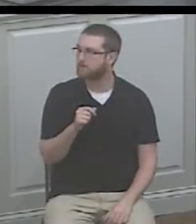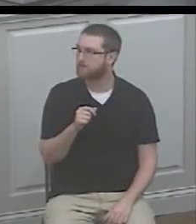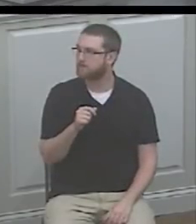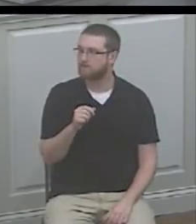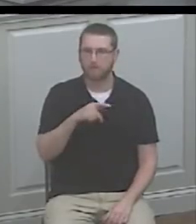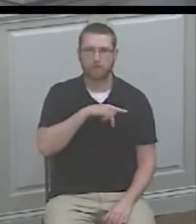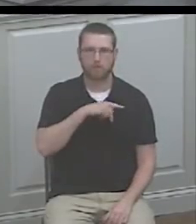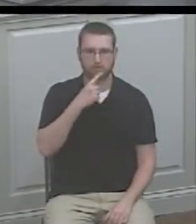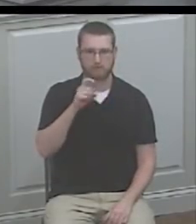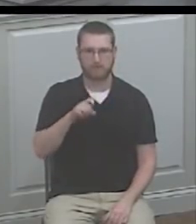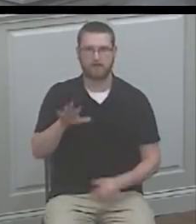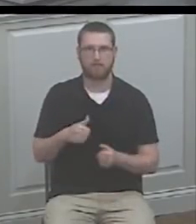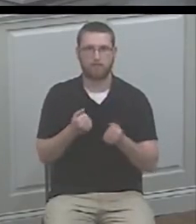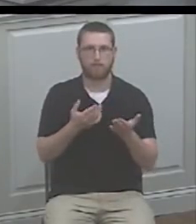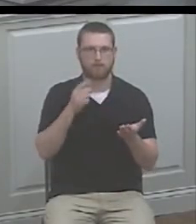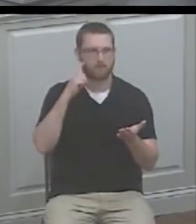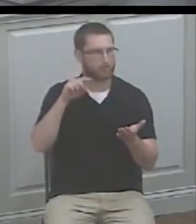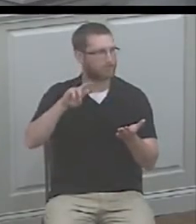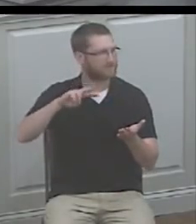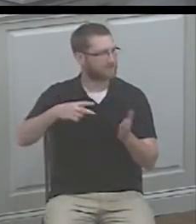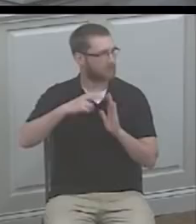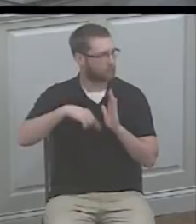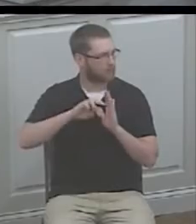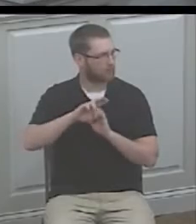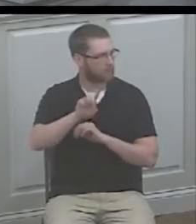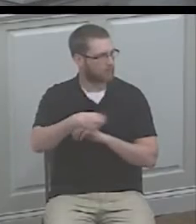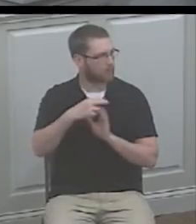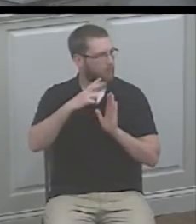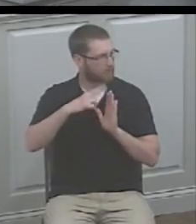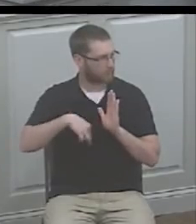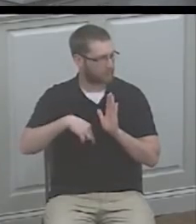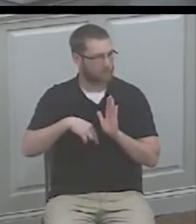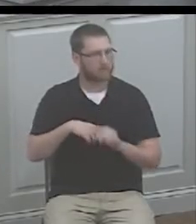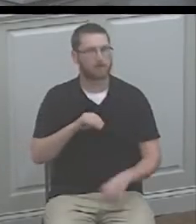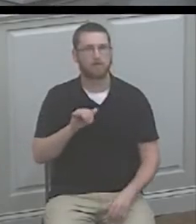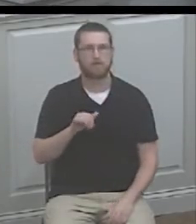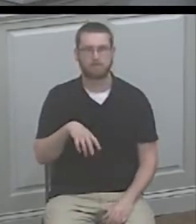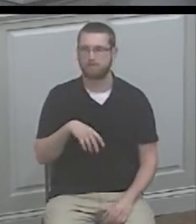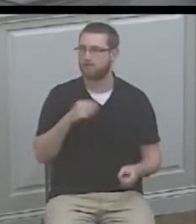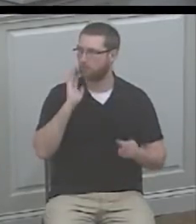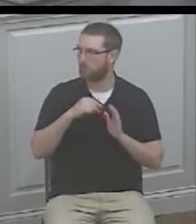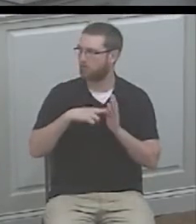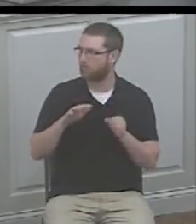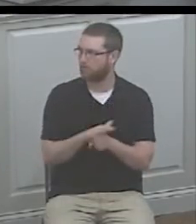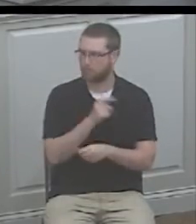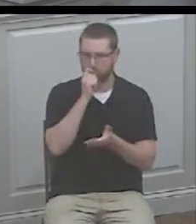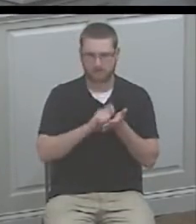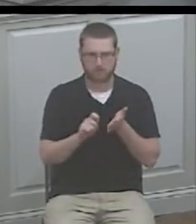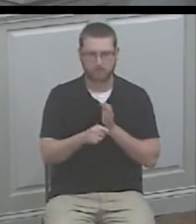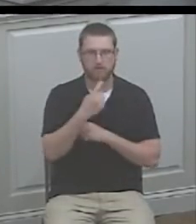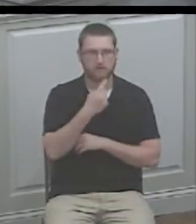We need a motion for that second reading or just a reading? No, I need to read it and a motion. Yeah,